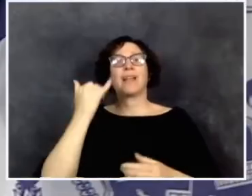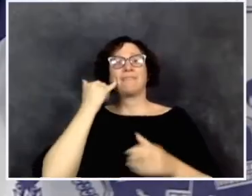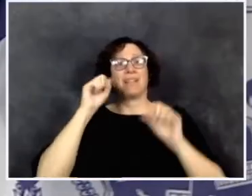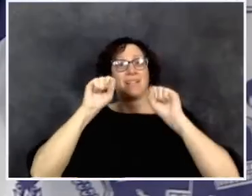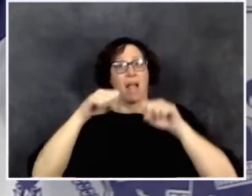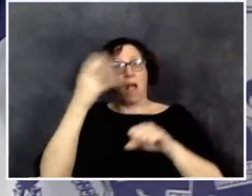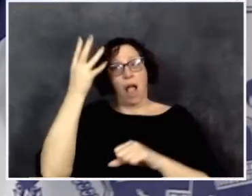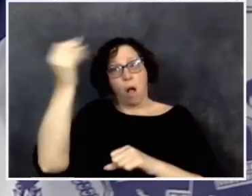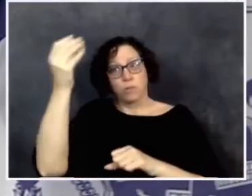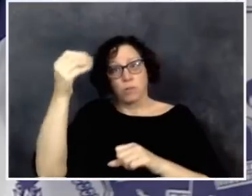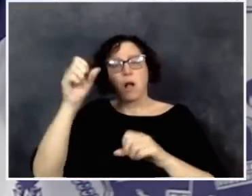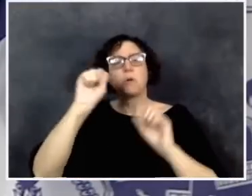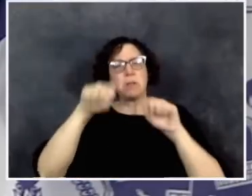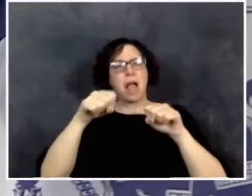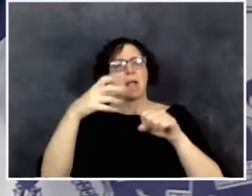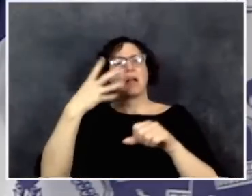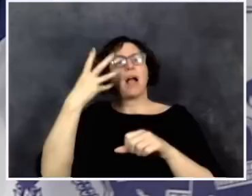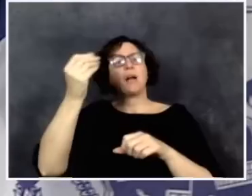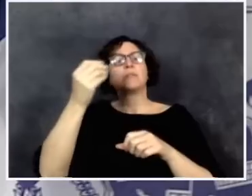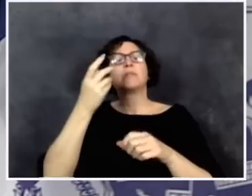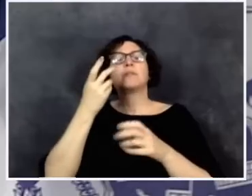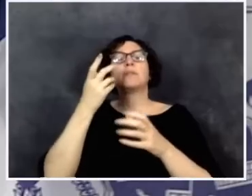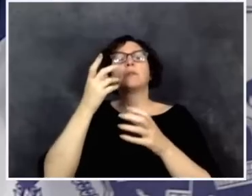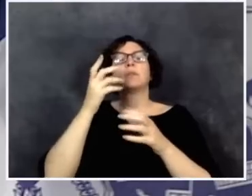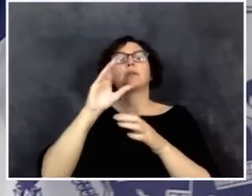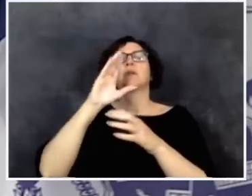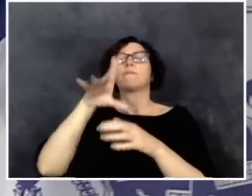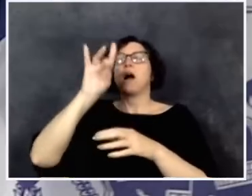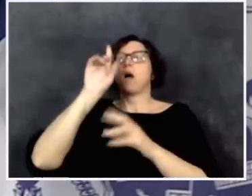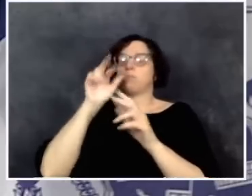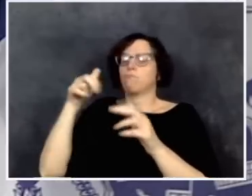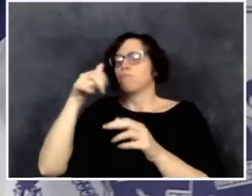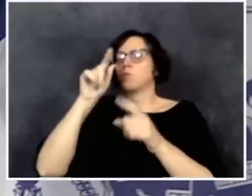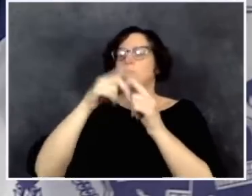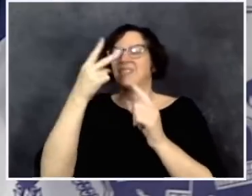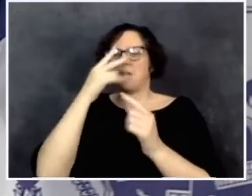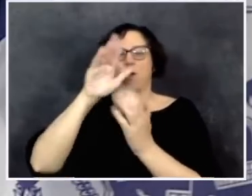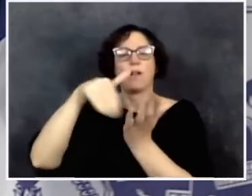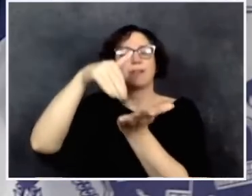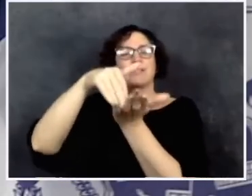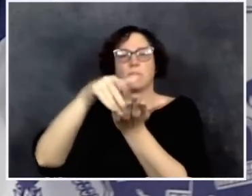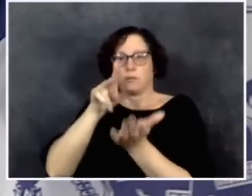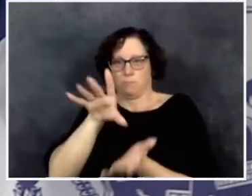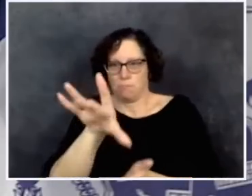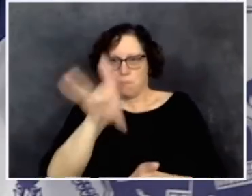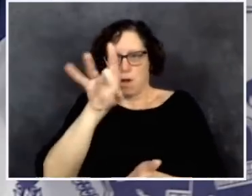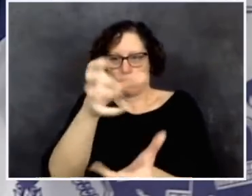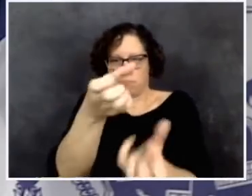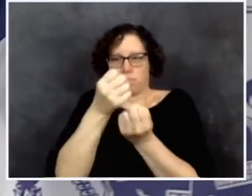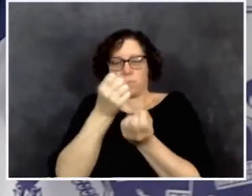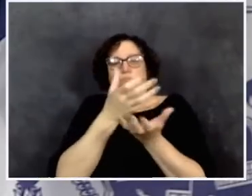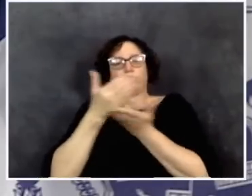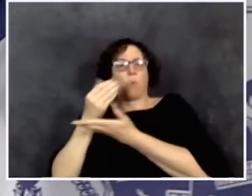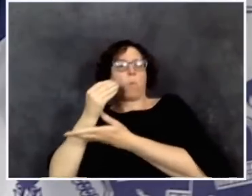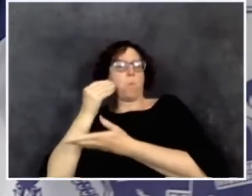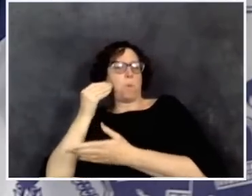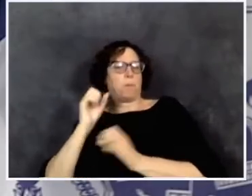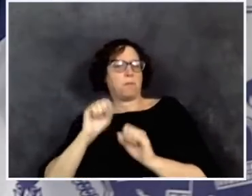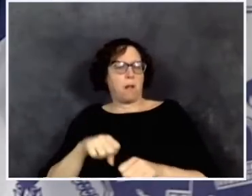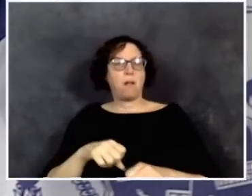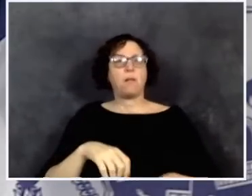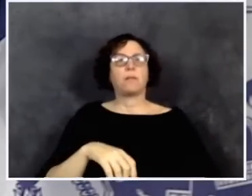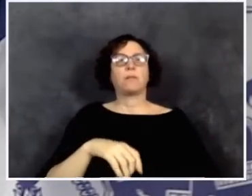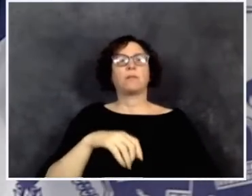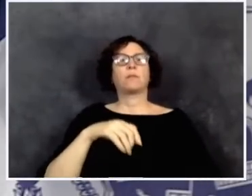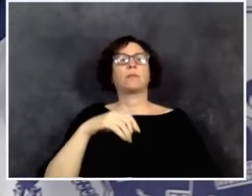got 11,000 taxi drivers, yellow cab, green cab drivers, for-hire